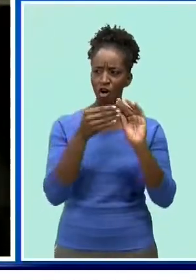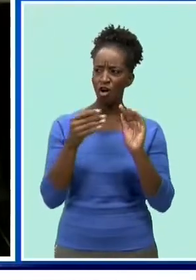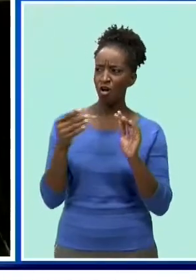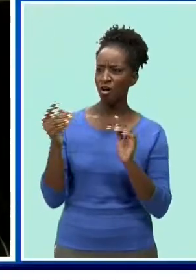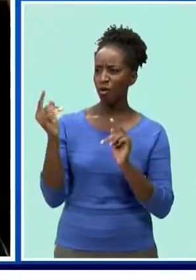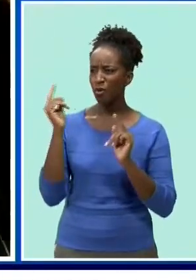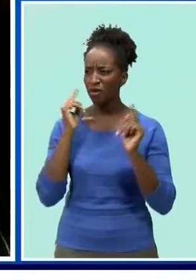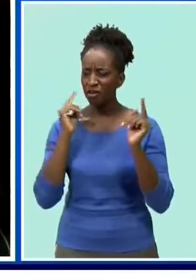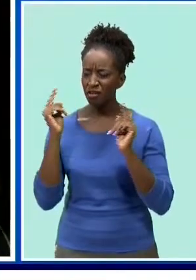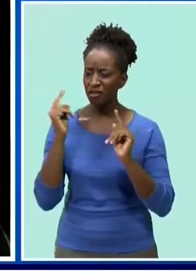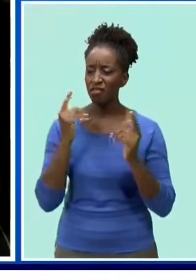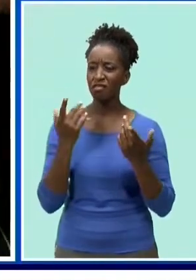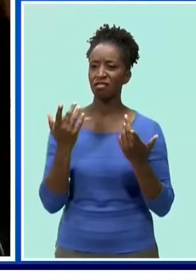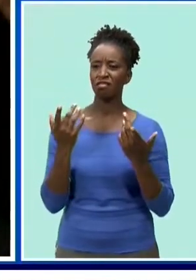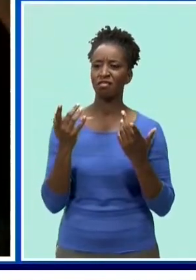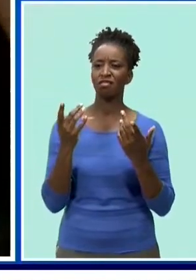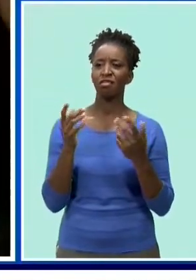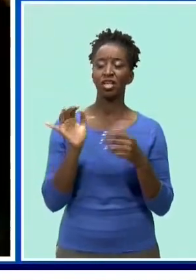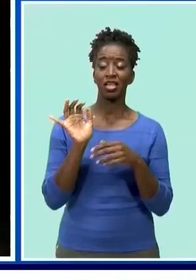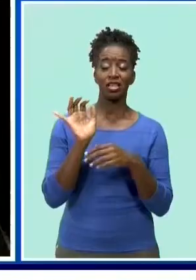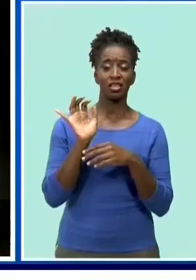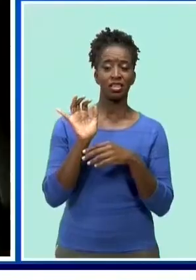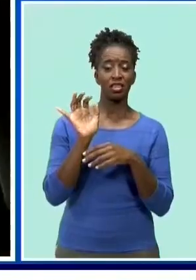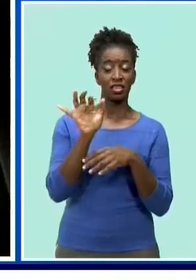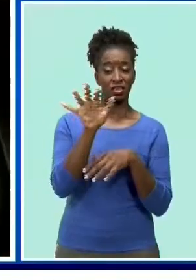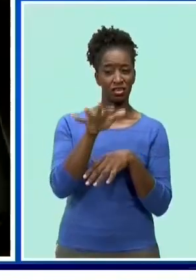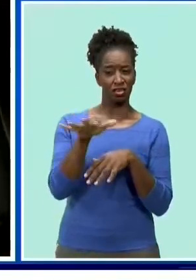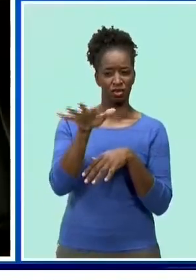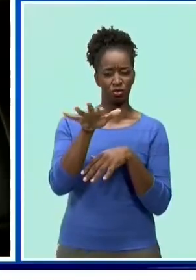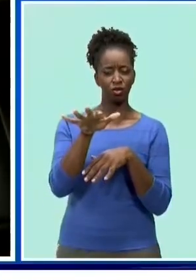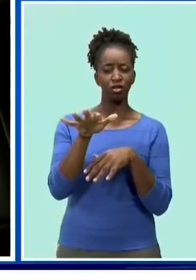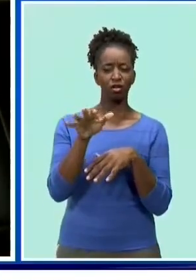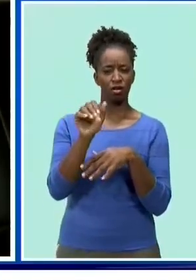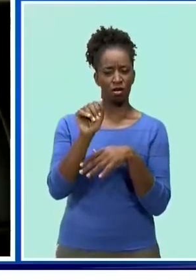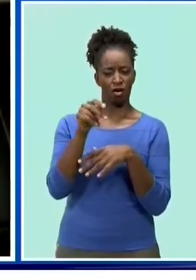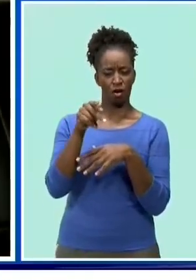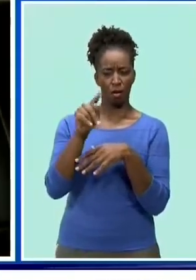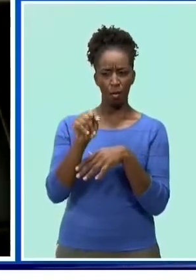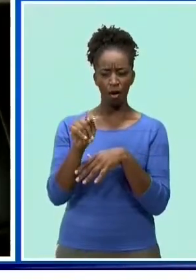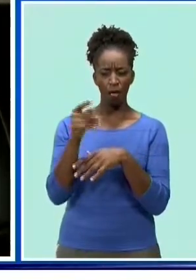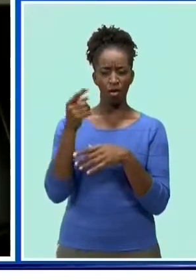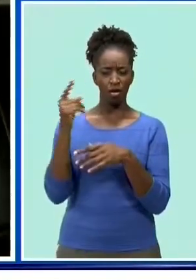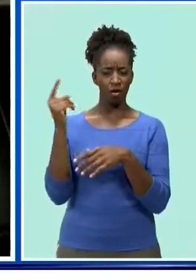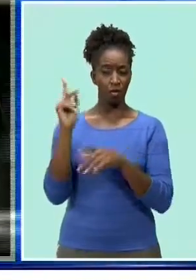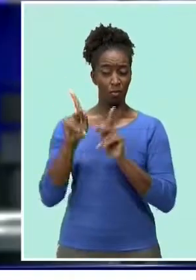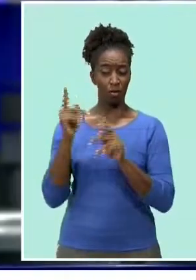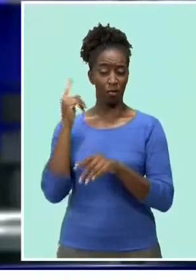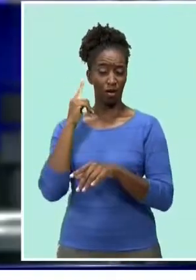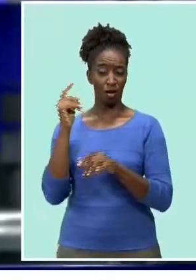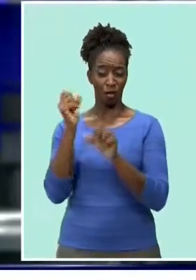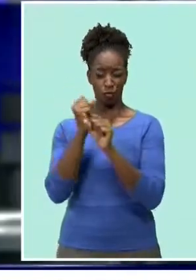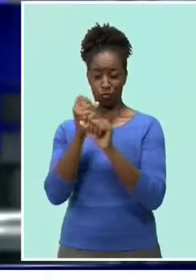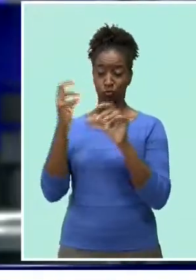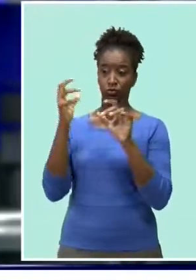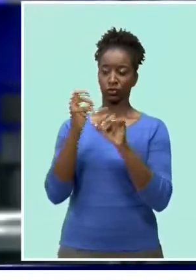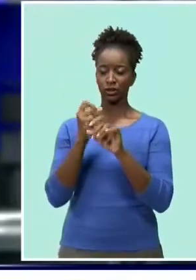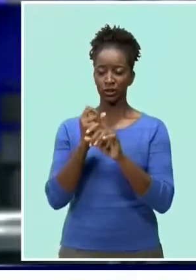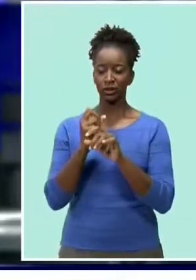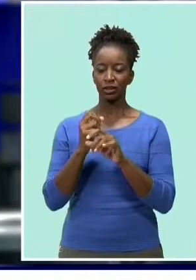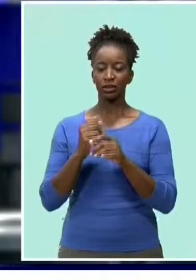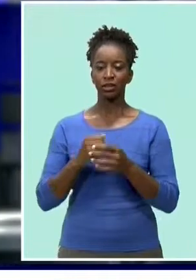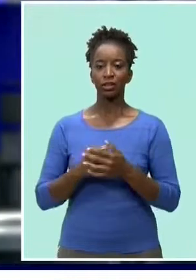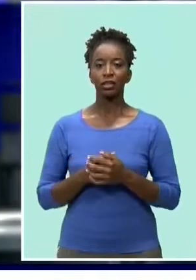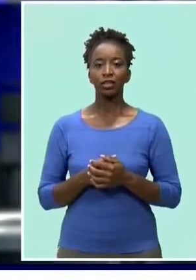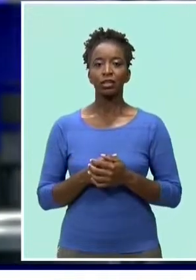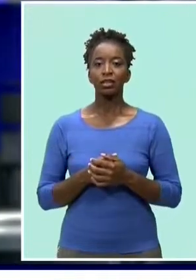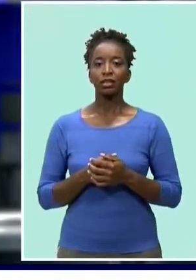the house was, they had a low explosion in the back. Well, Lisa, we've